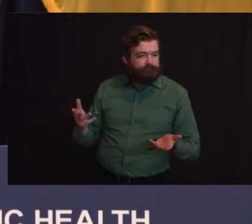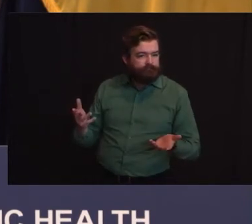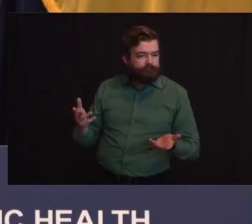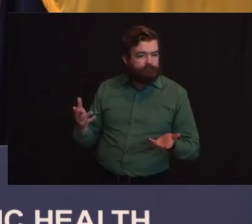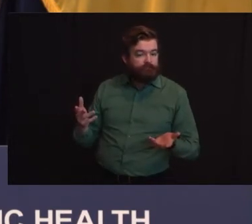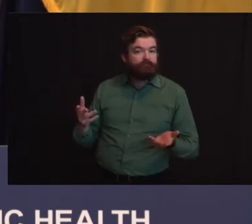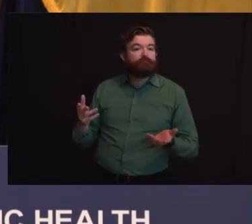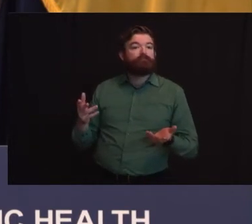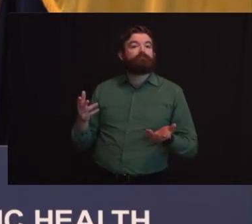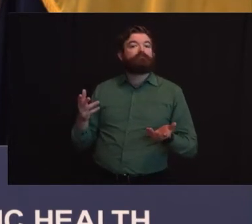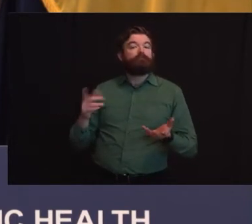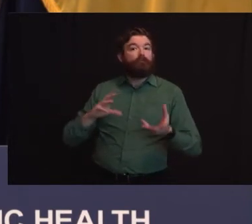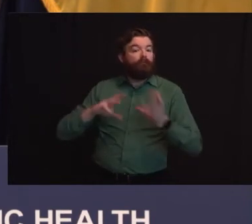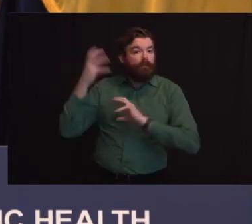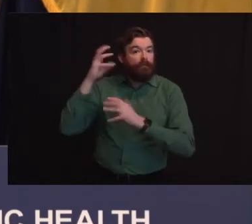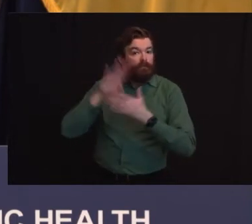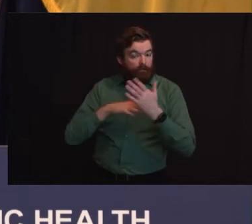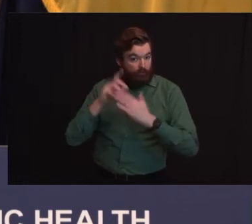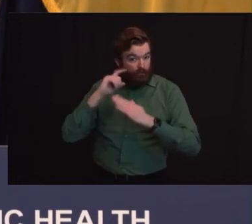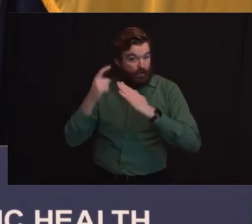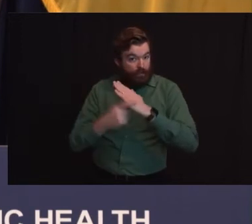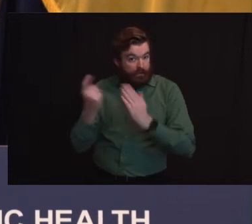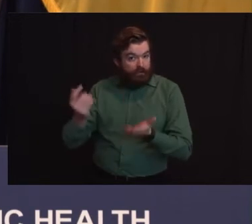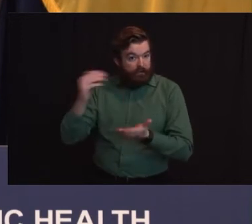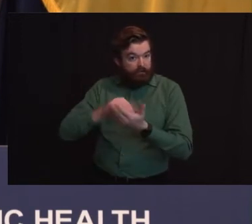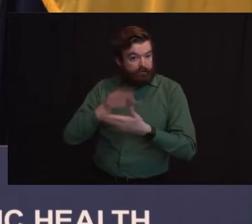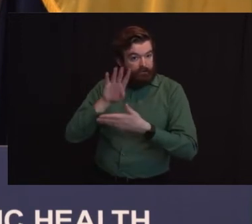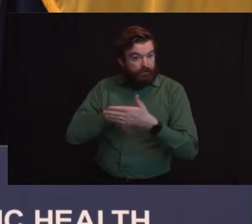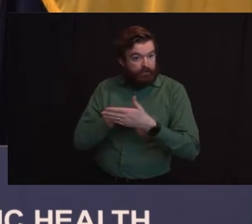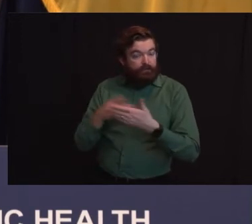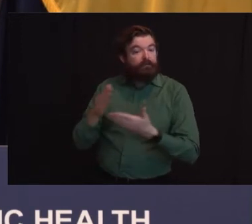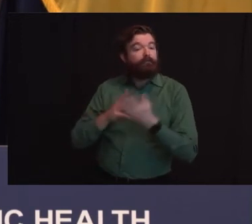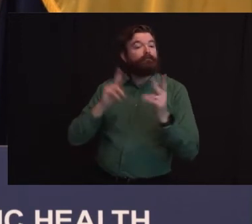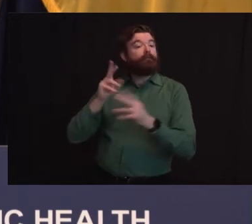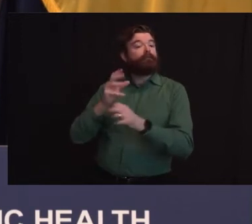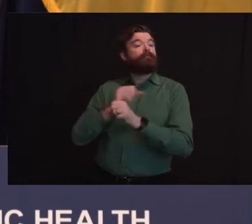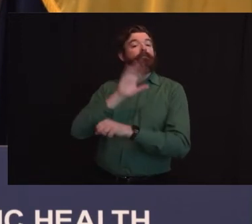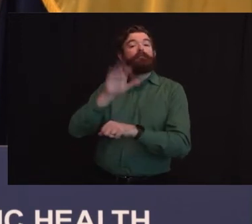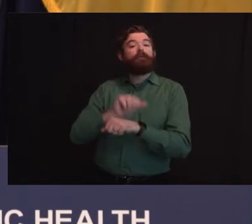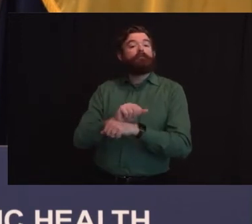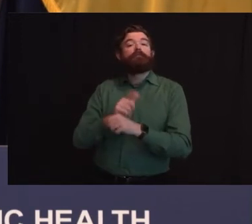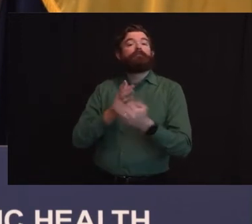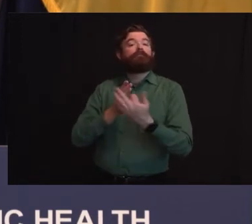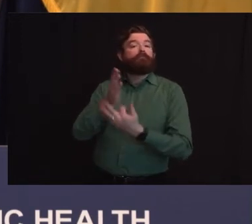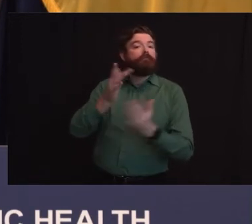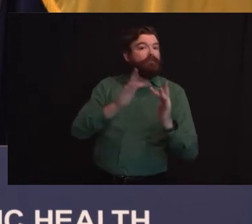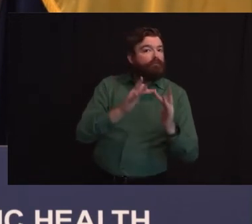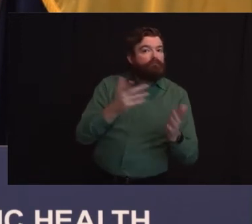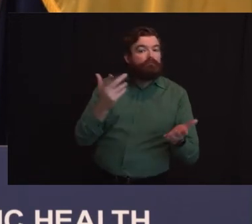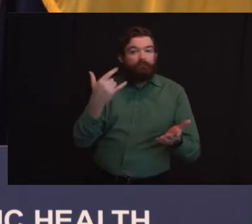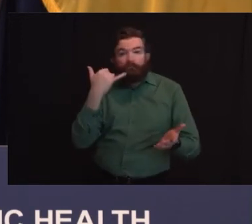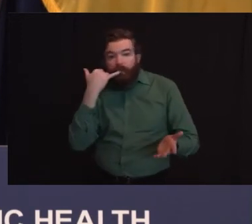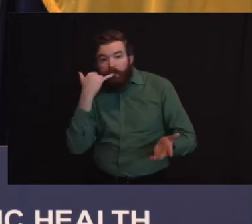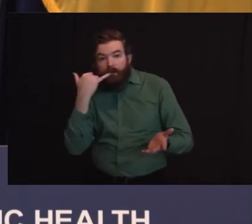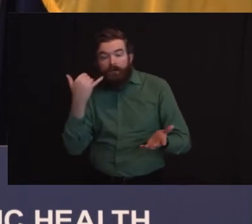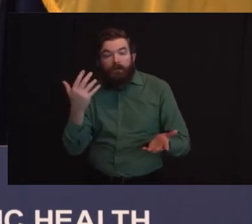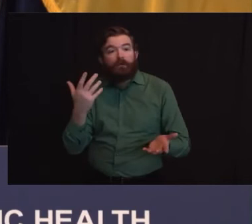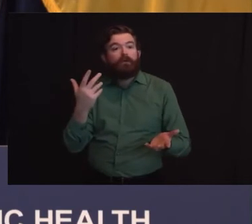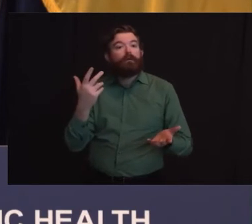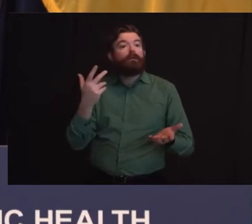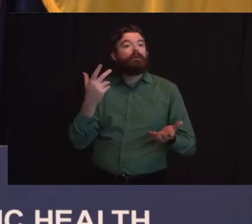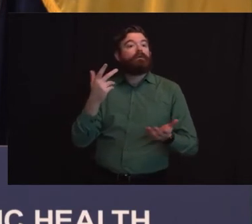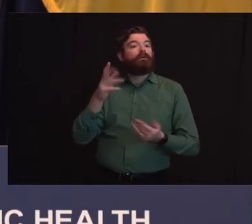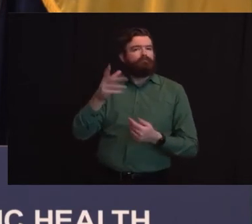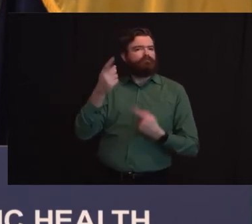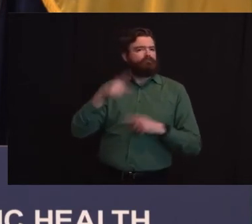some people were booked in different manners. And did it affect sites other than Gloucester? And if so, how many and which